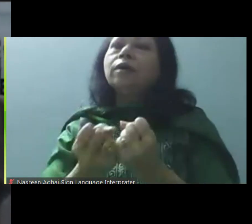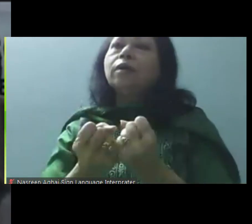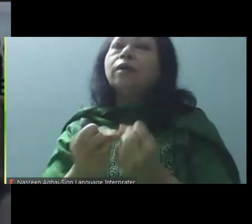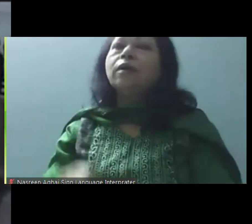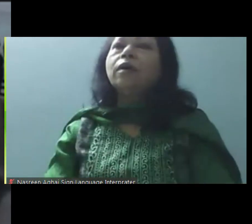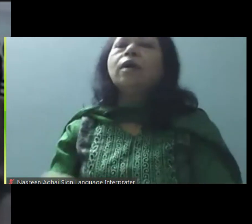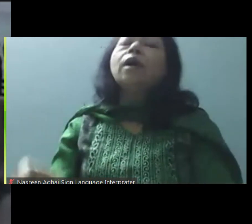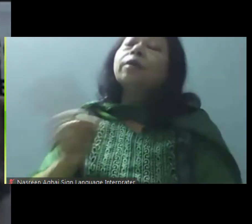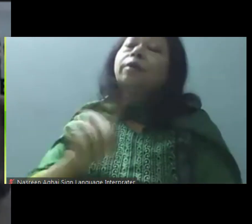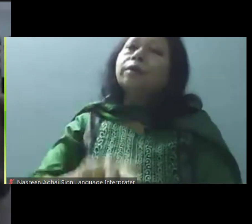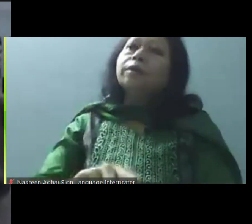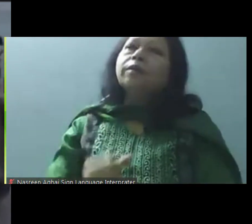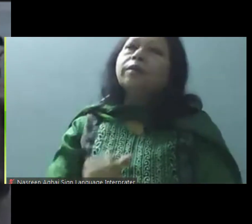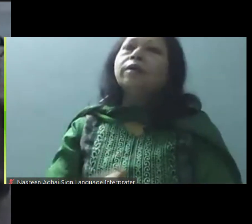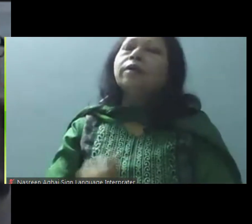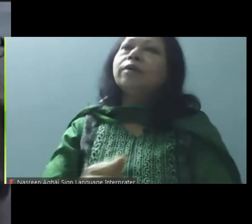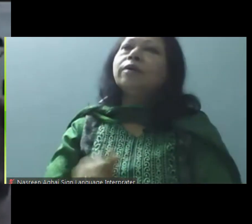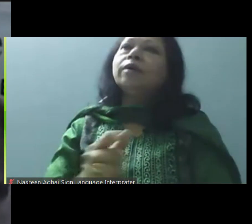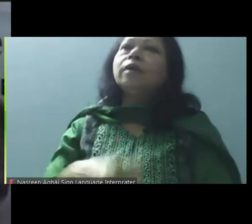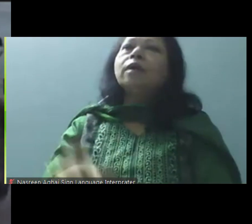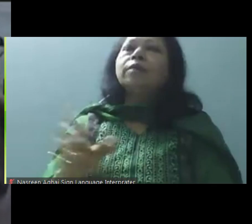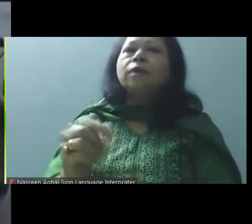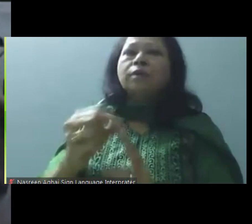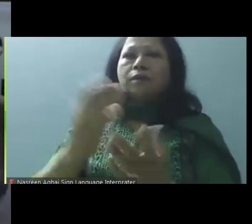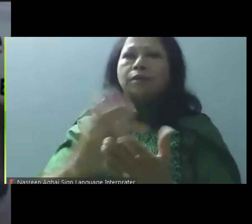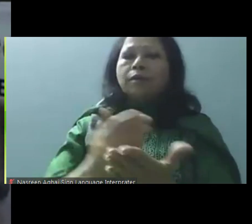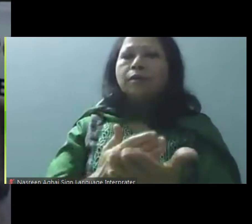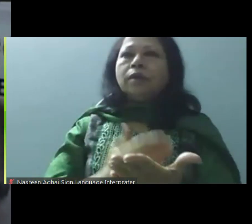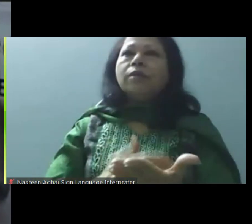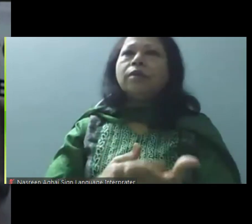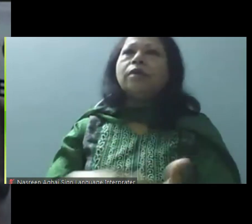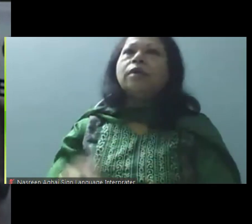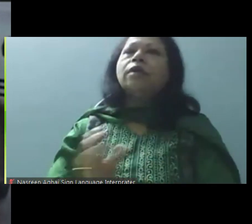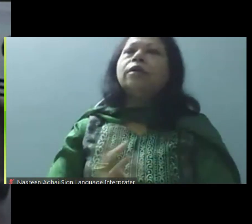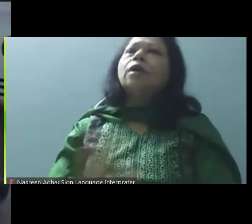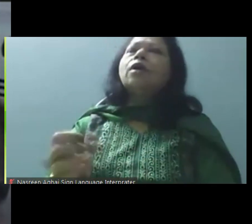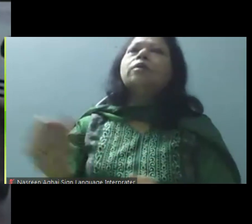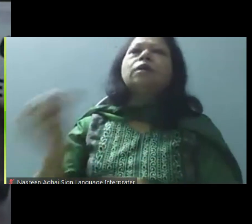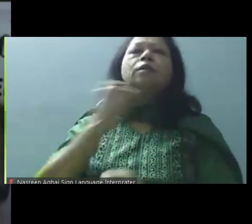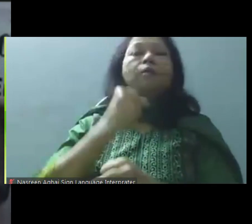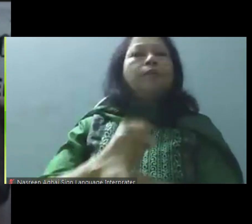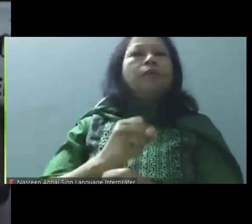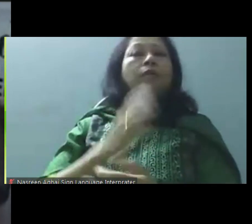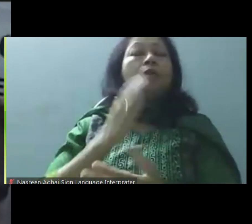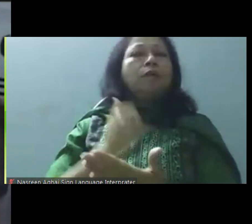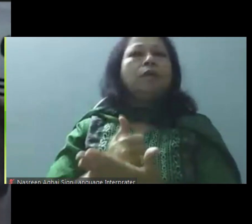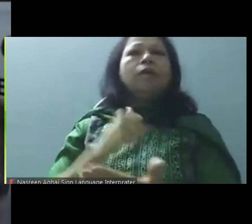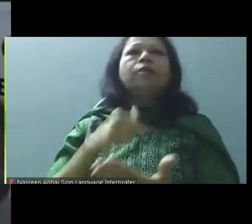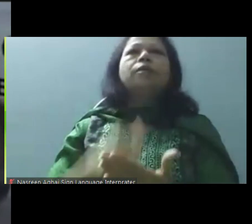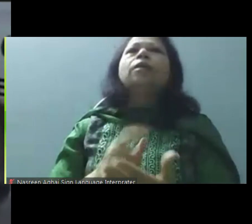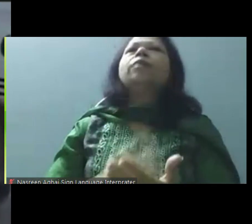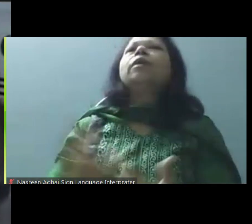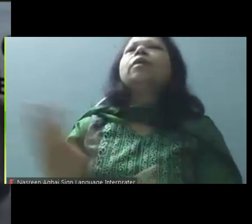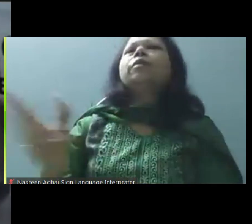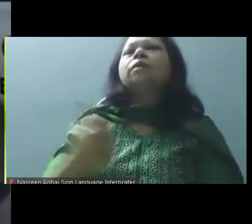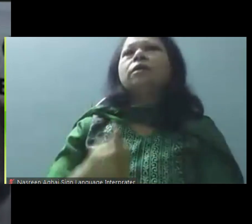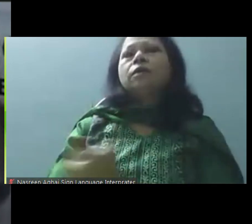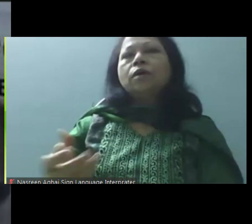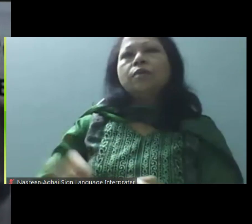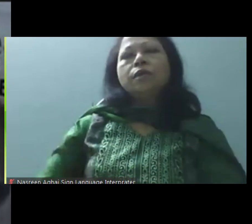we'll try to get this policy document through the authorities, and in that way we will